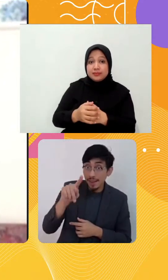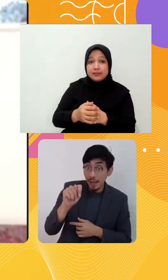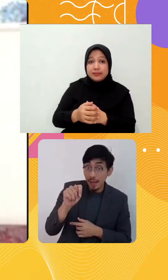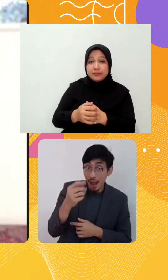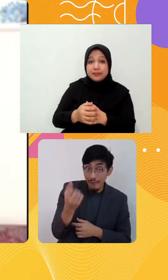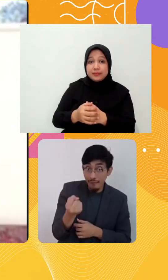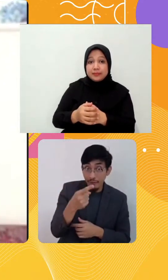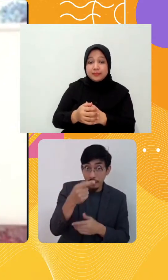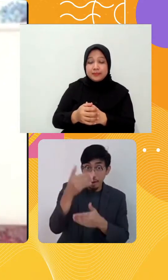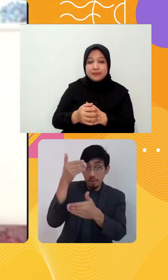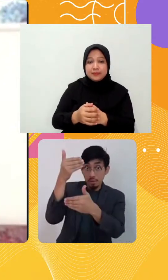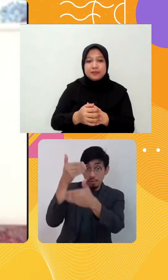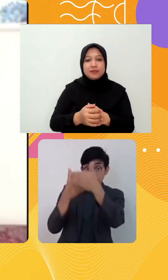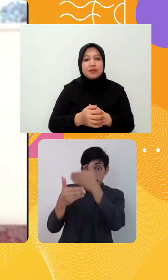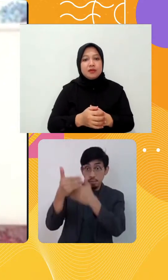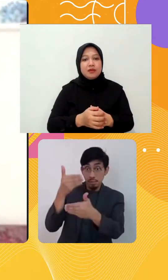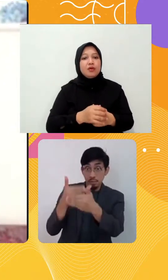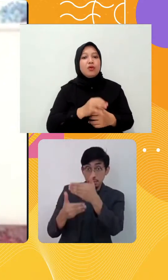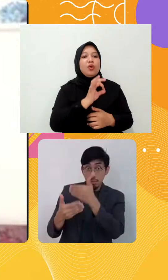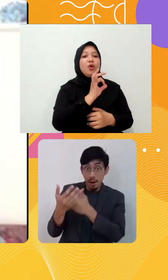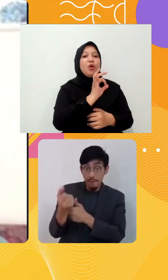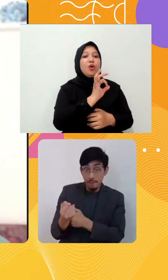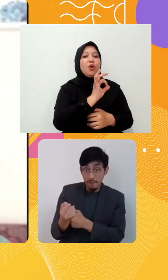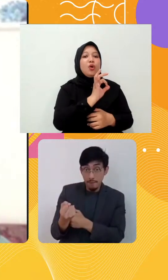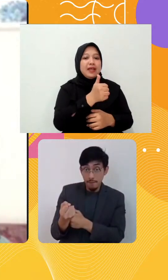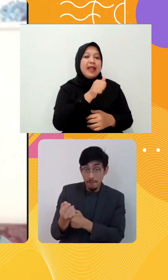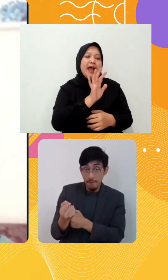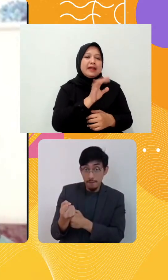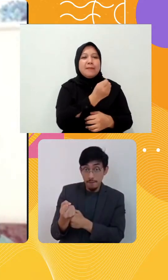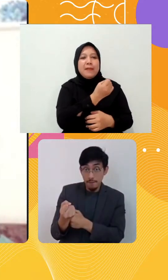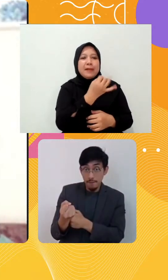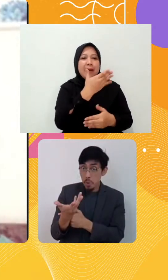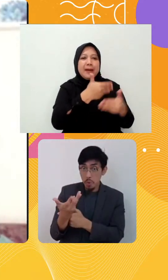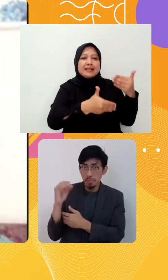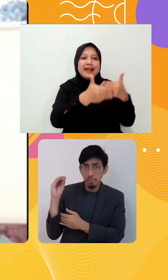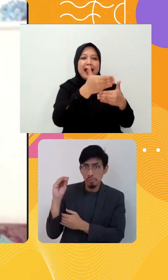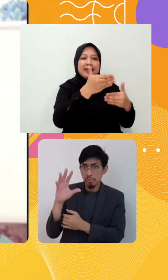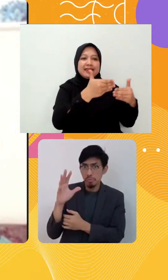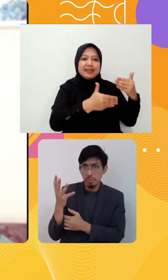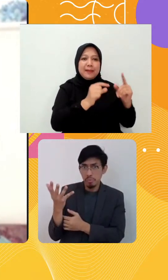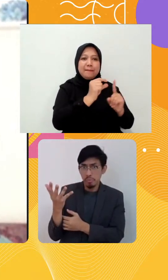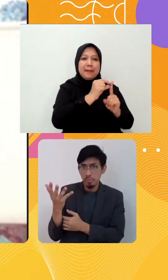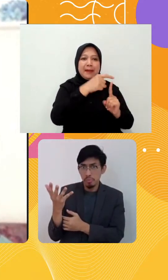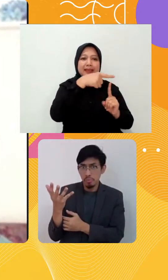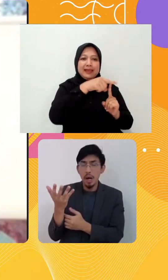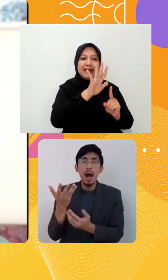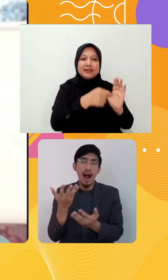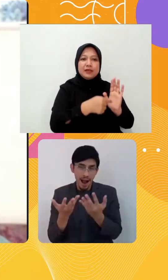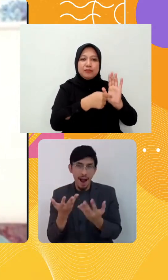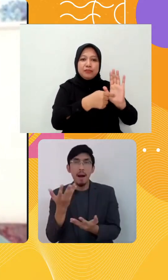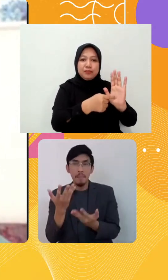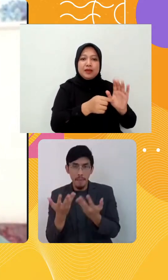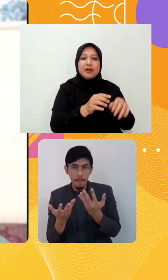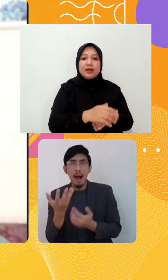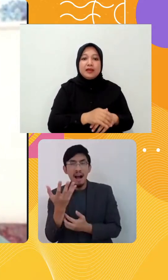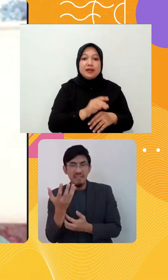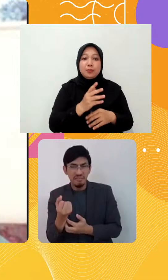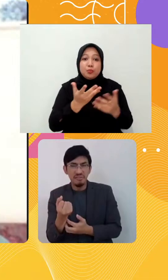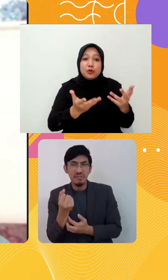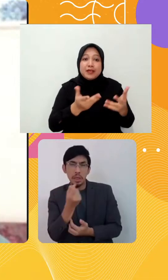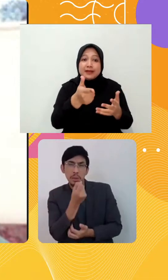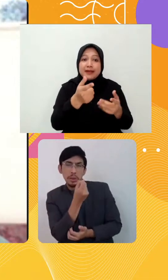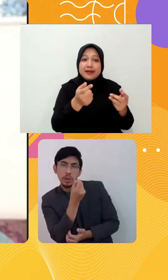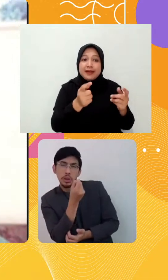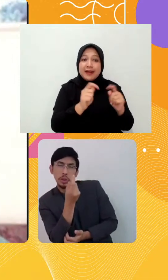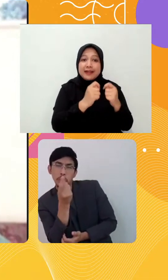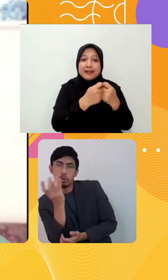Okay, I think I will just use a few slides and guide the discussion. So if you can give me the, yeah,